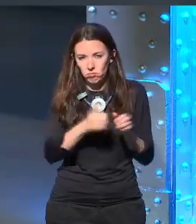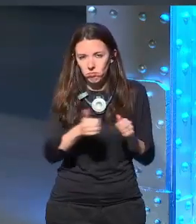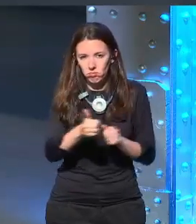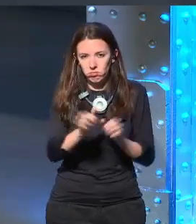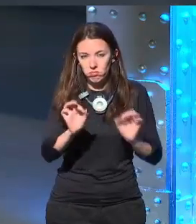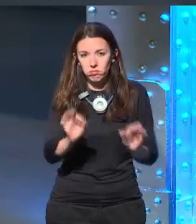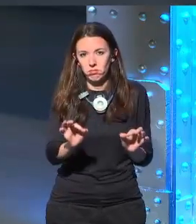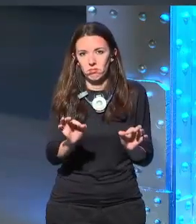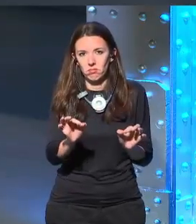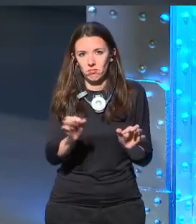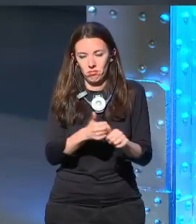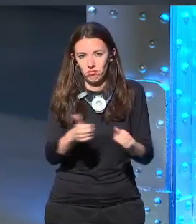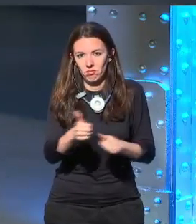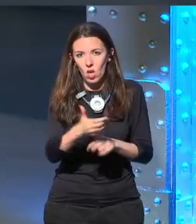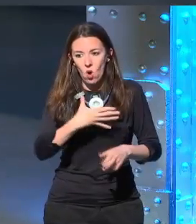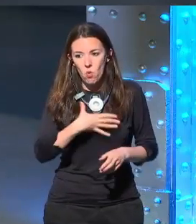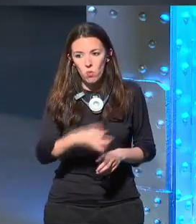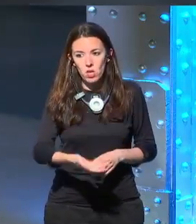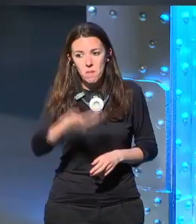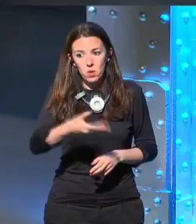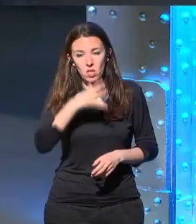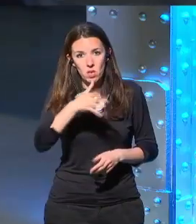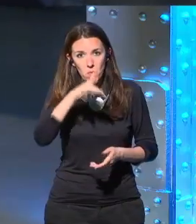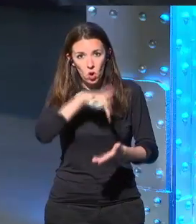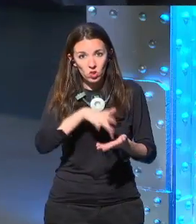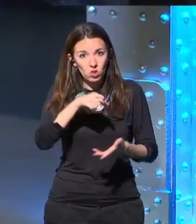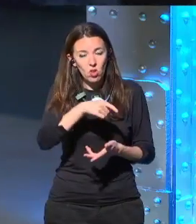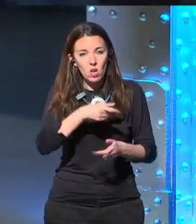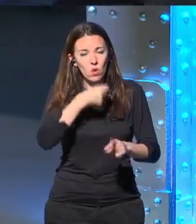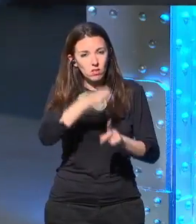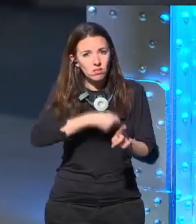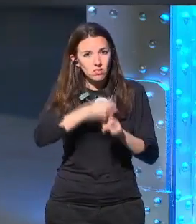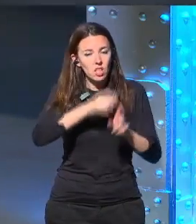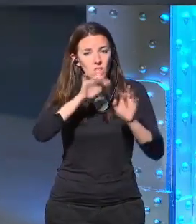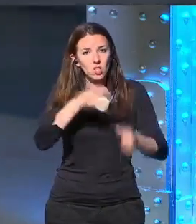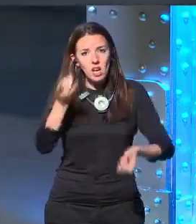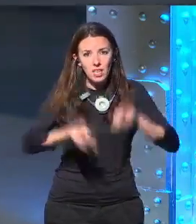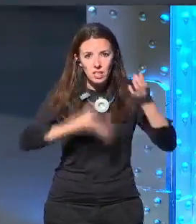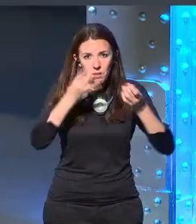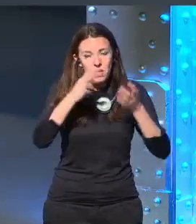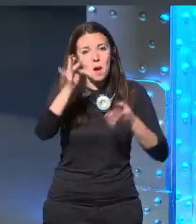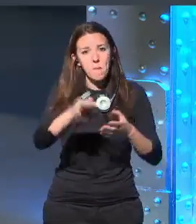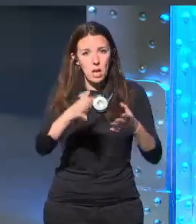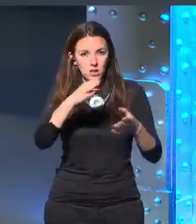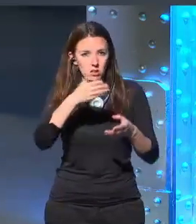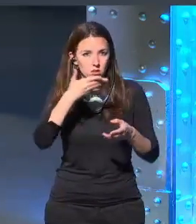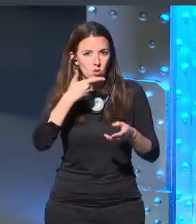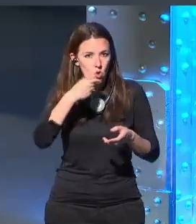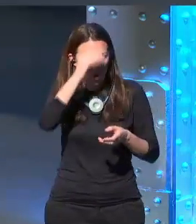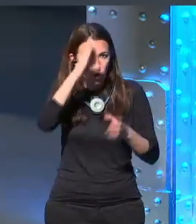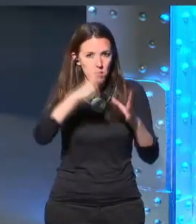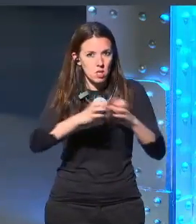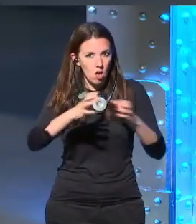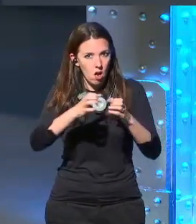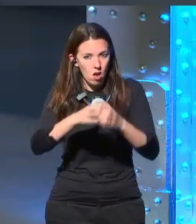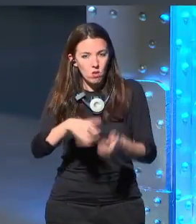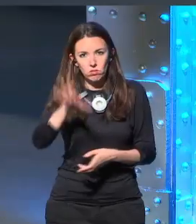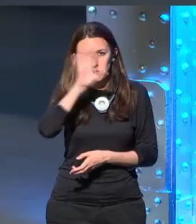but I think I might dare add that the big thing about Leonardo is the reinvocation